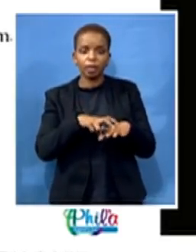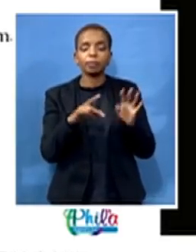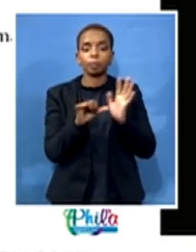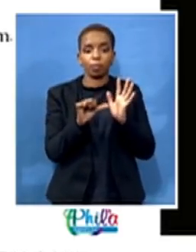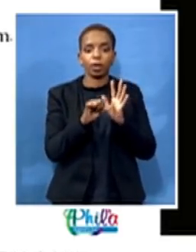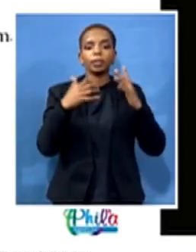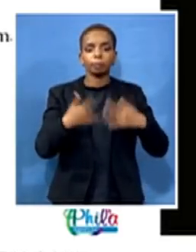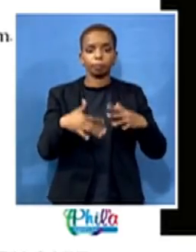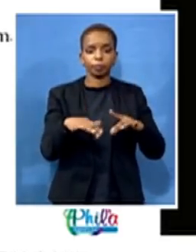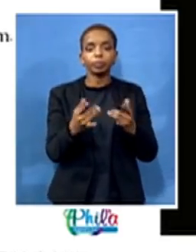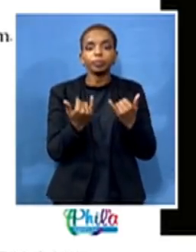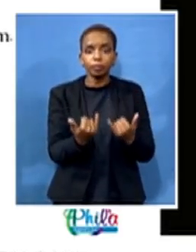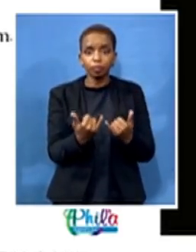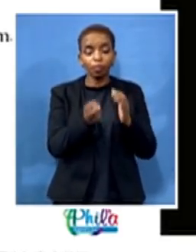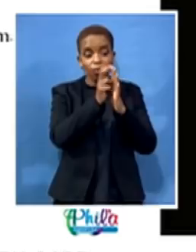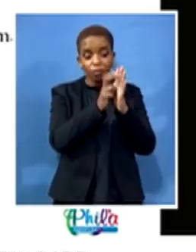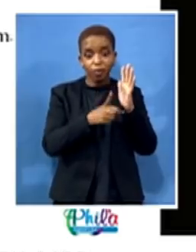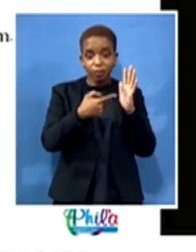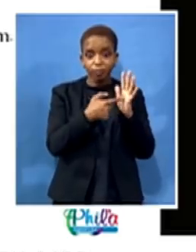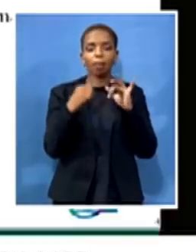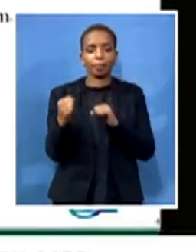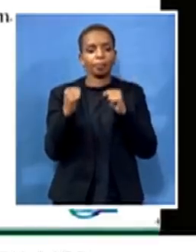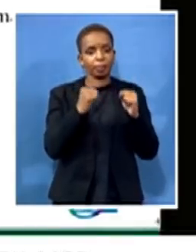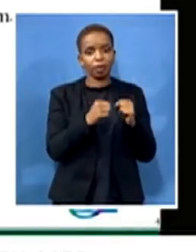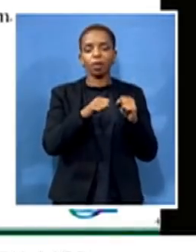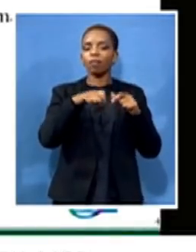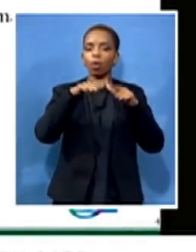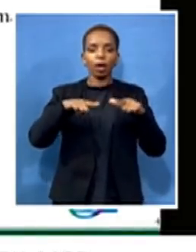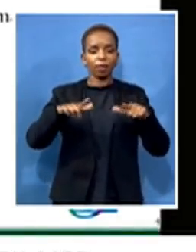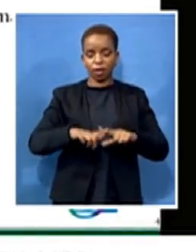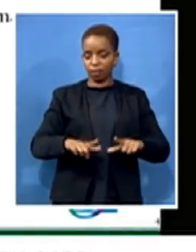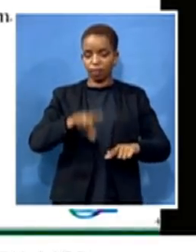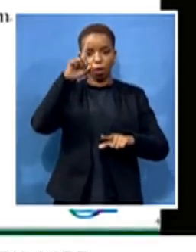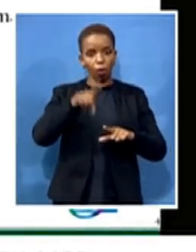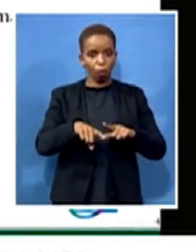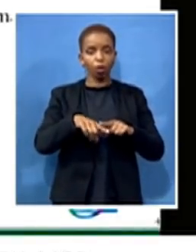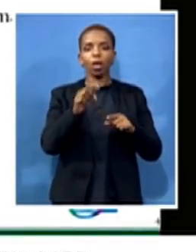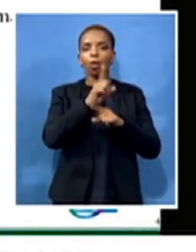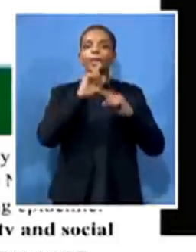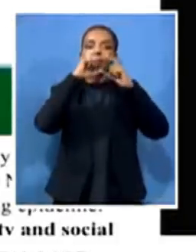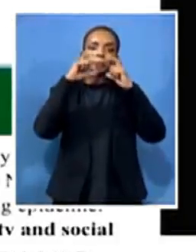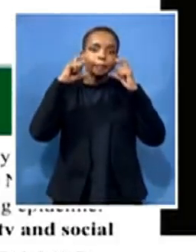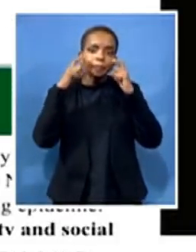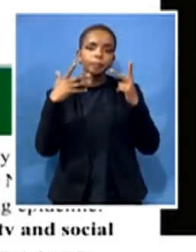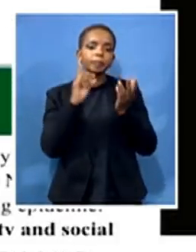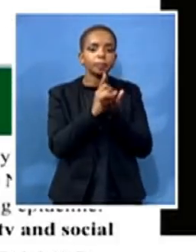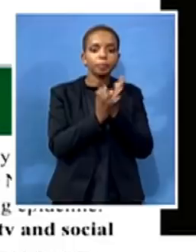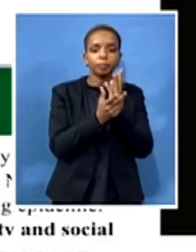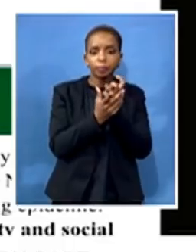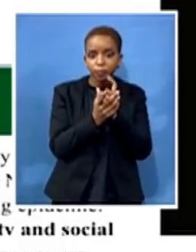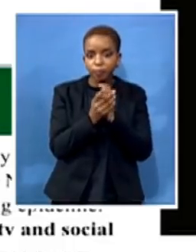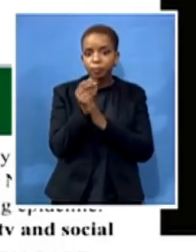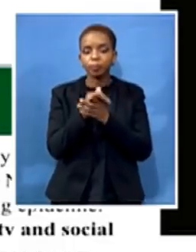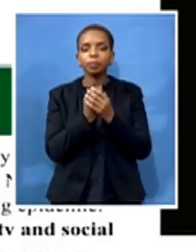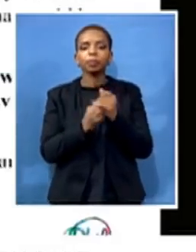social distancing, hand sanitizers, cloth masks, elderly be protected, no public meeting. Again, we